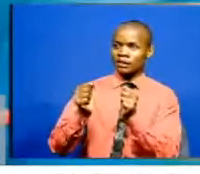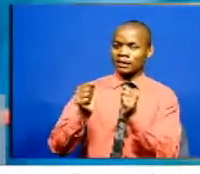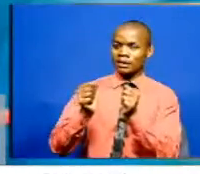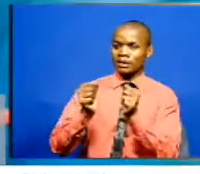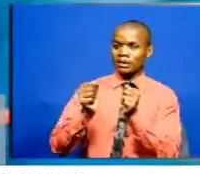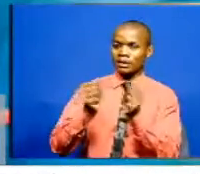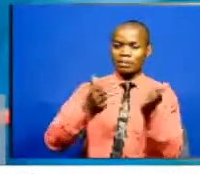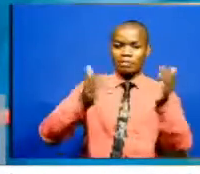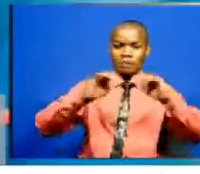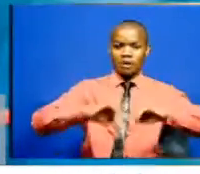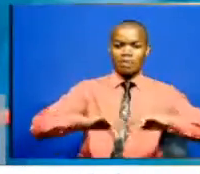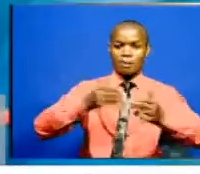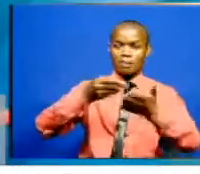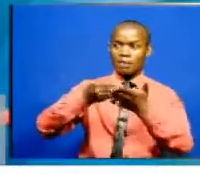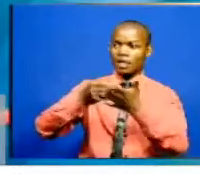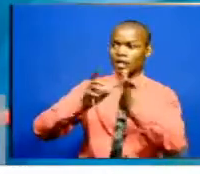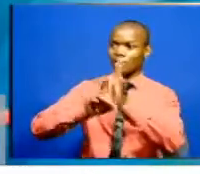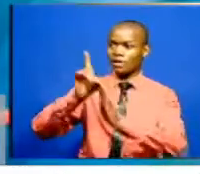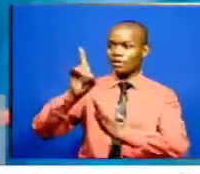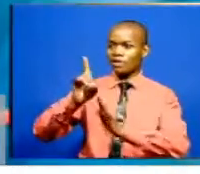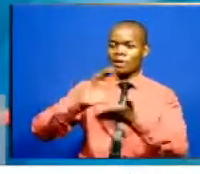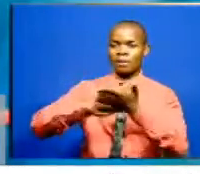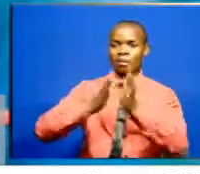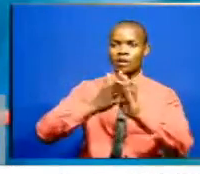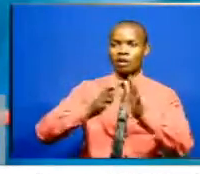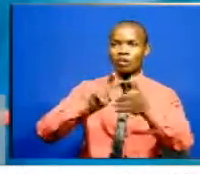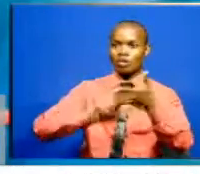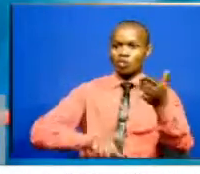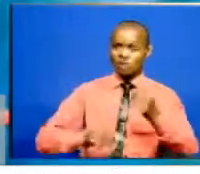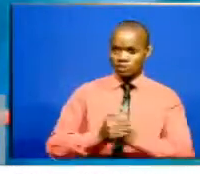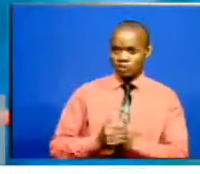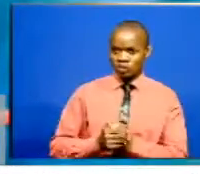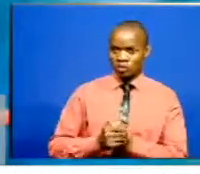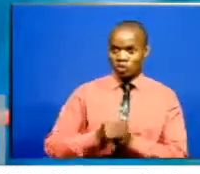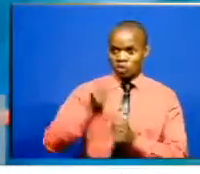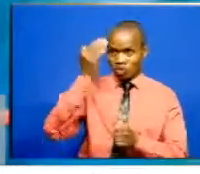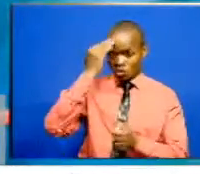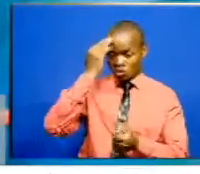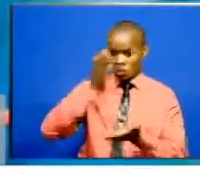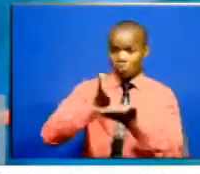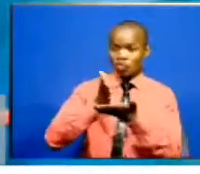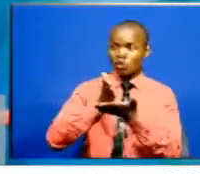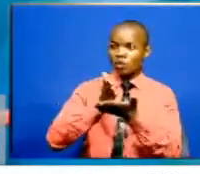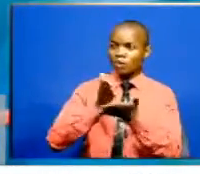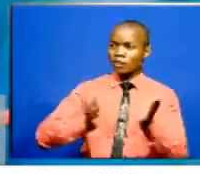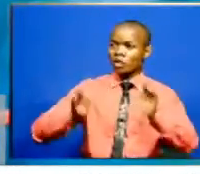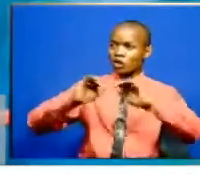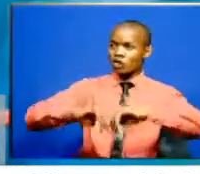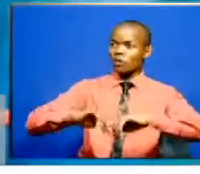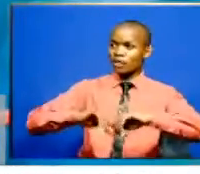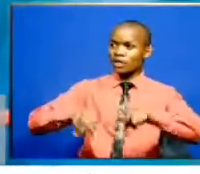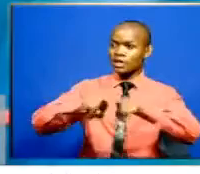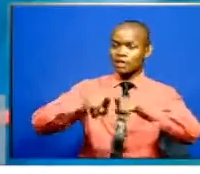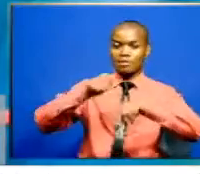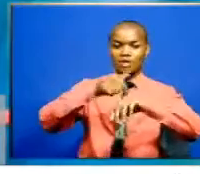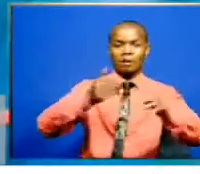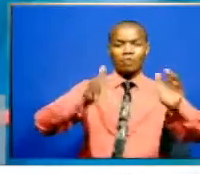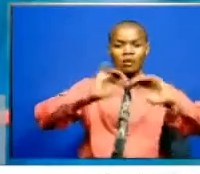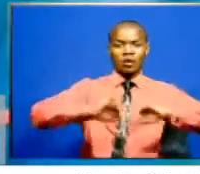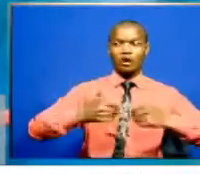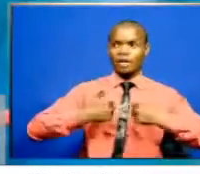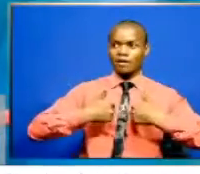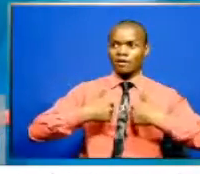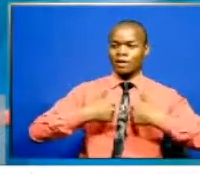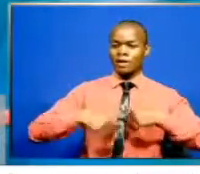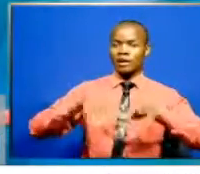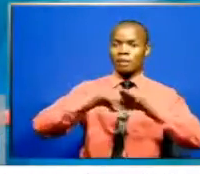conference on finance for development has become? I know that this conference, during this conference, the member state